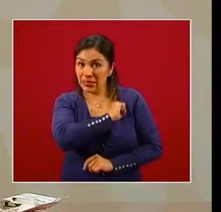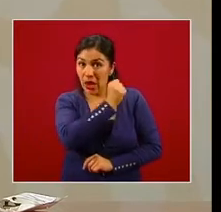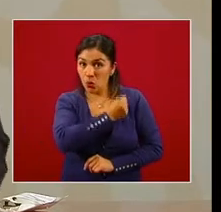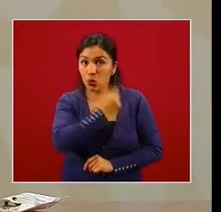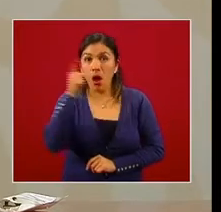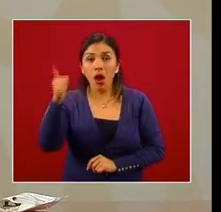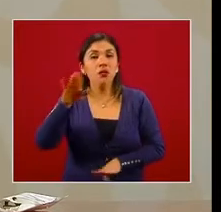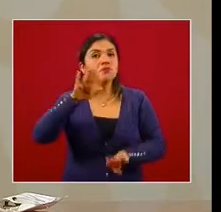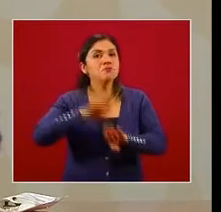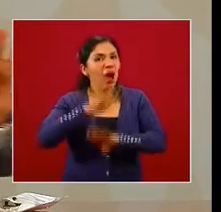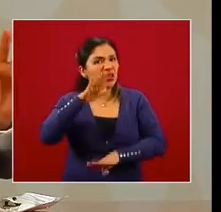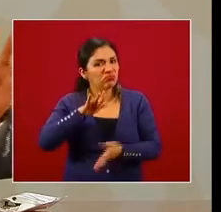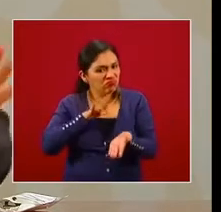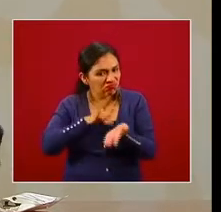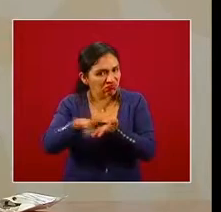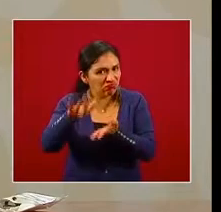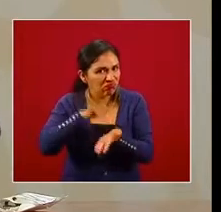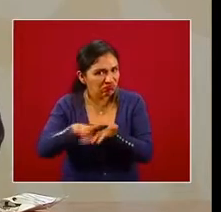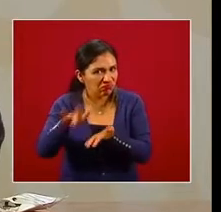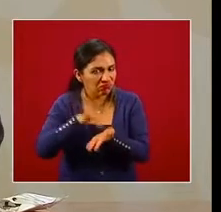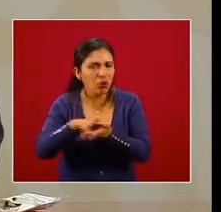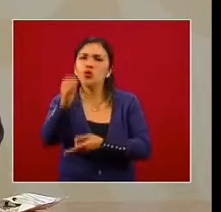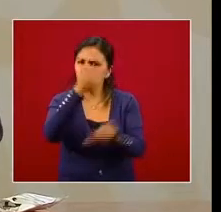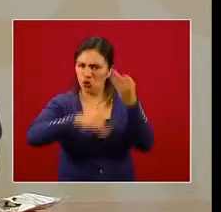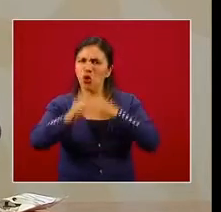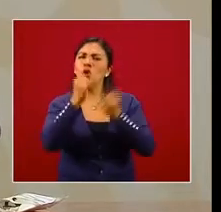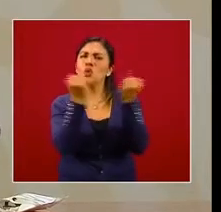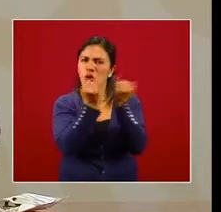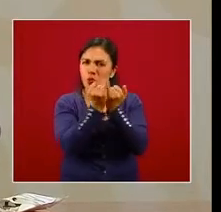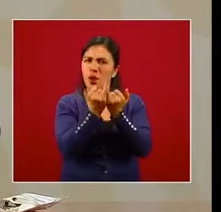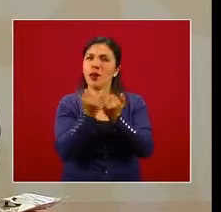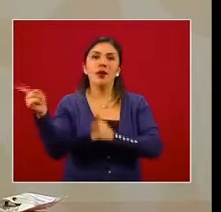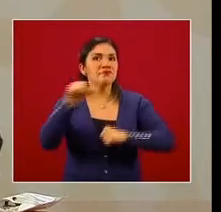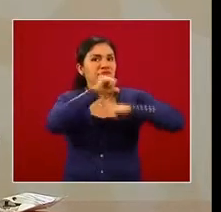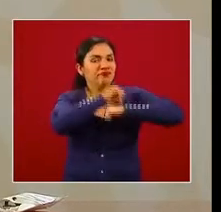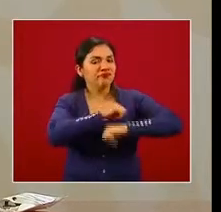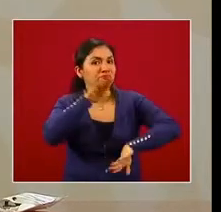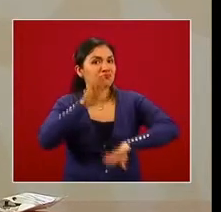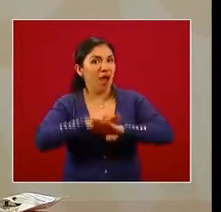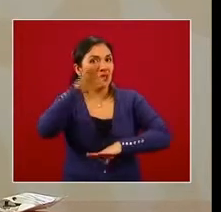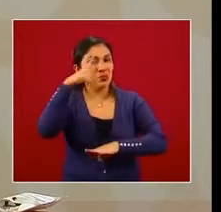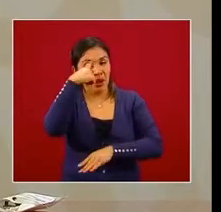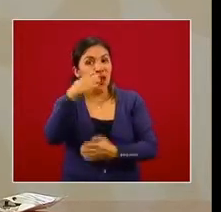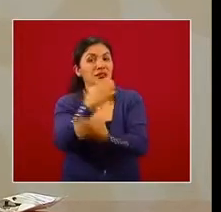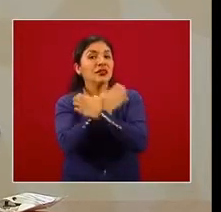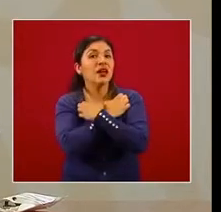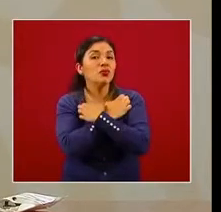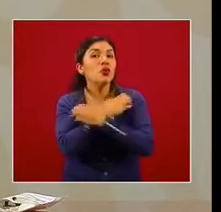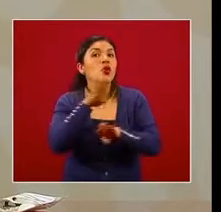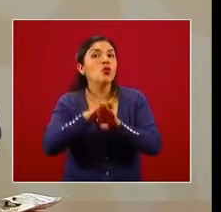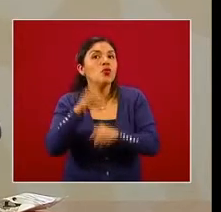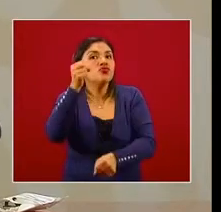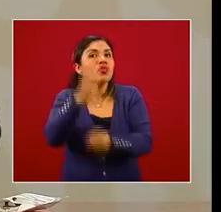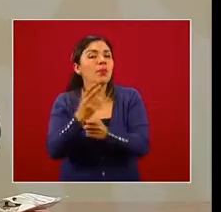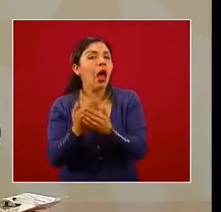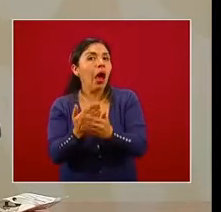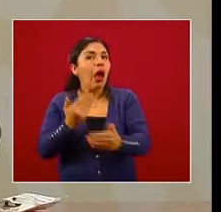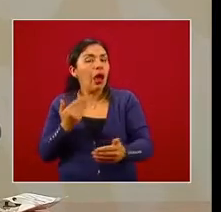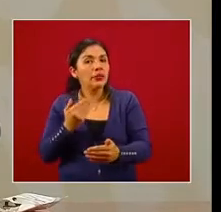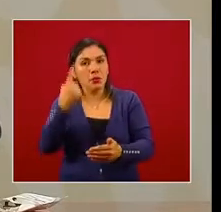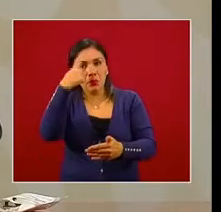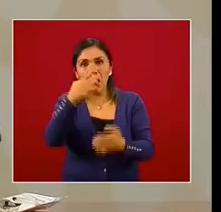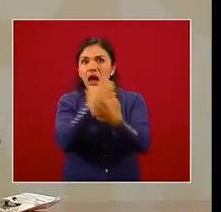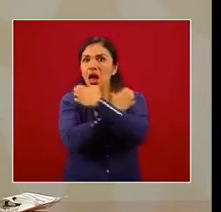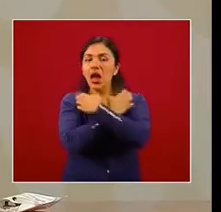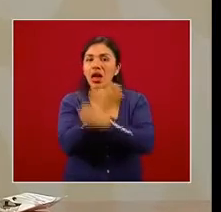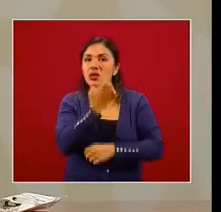perspective and from the very start, he has been one of the most committed people. I don't want to put down or diminish the excellent participation of